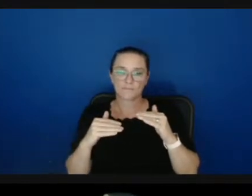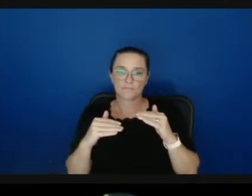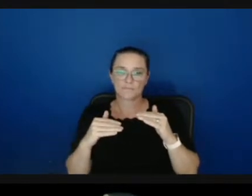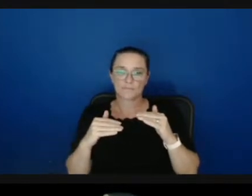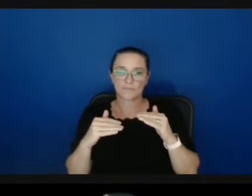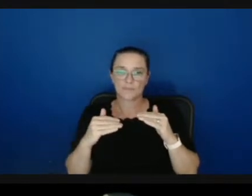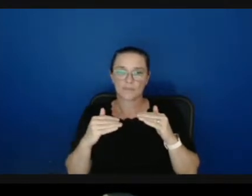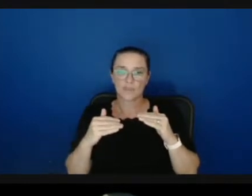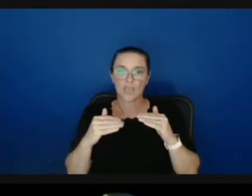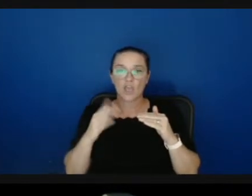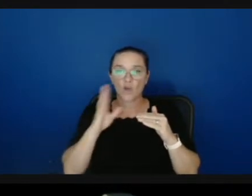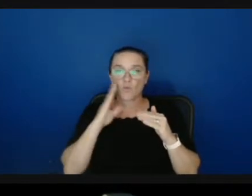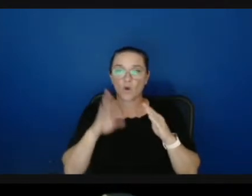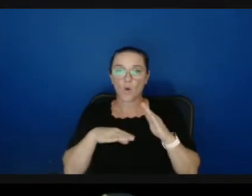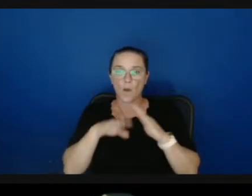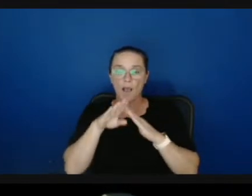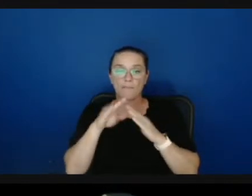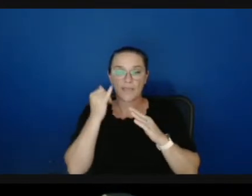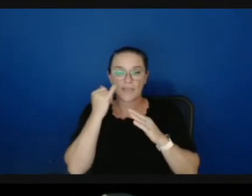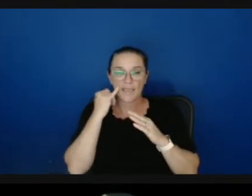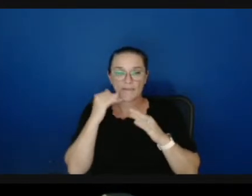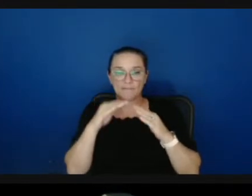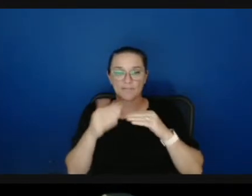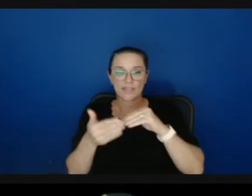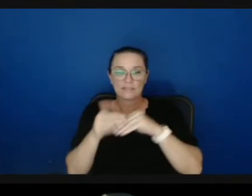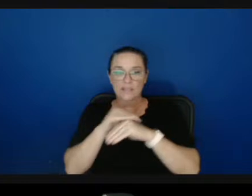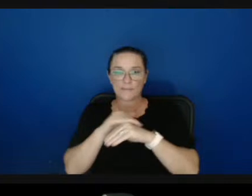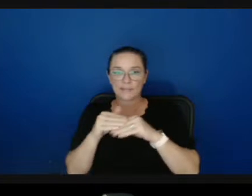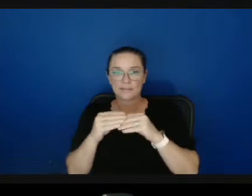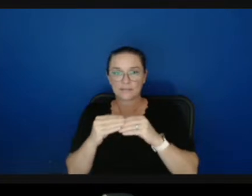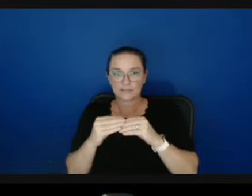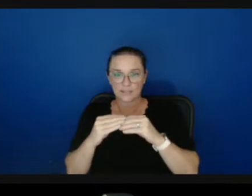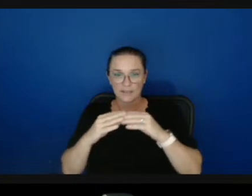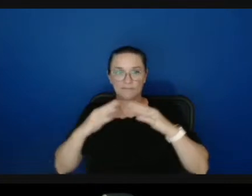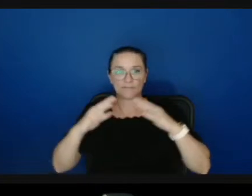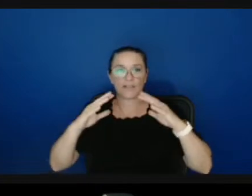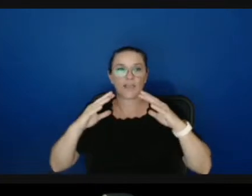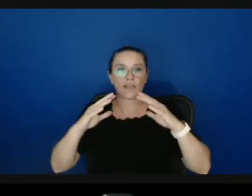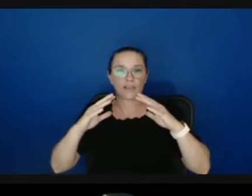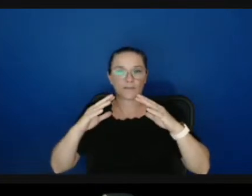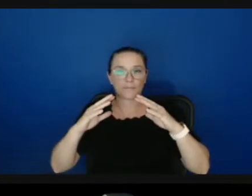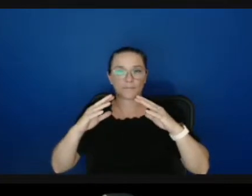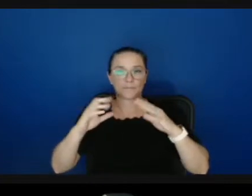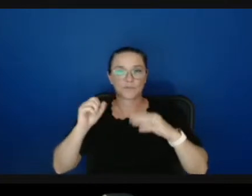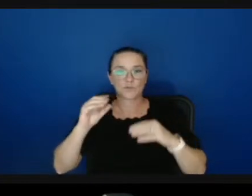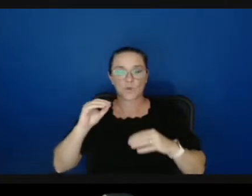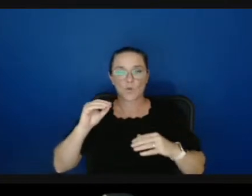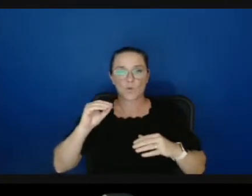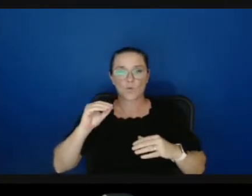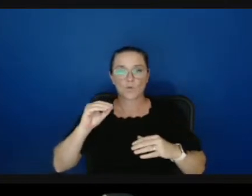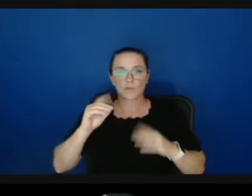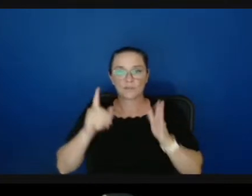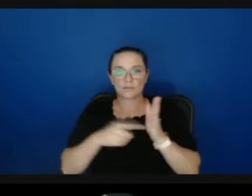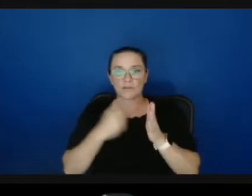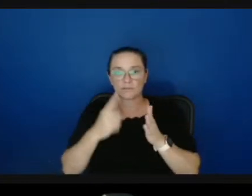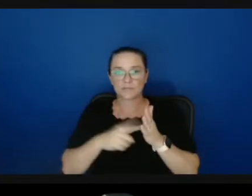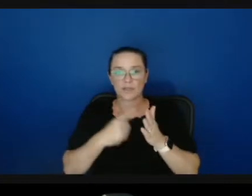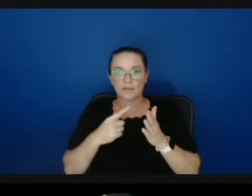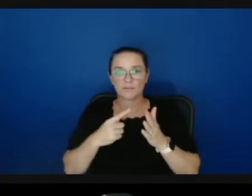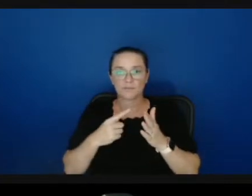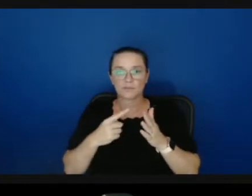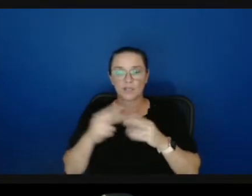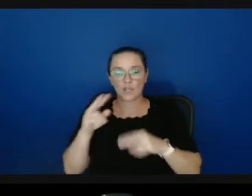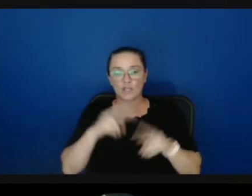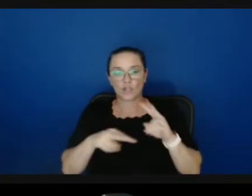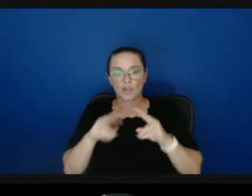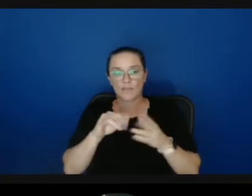the area at the summit's inflating, right? And so sometimes you end up looking at an azimuth